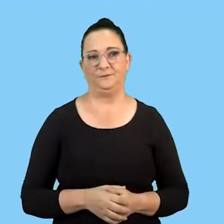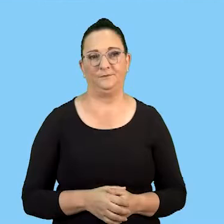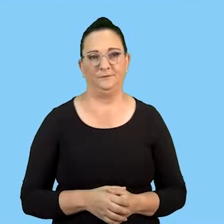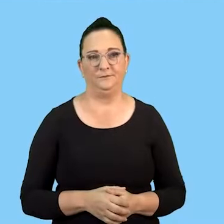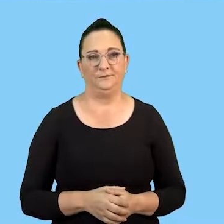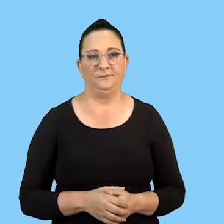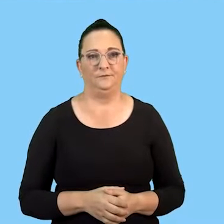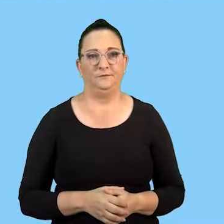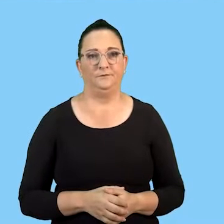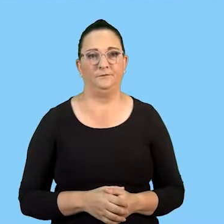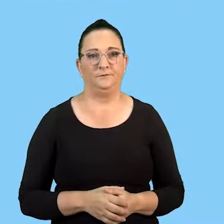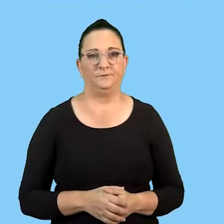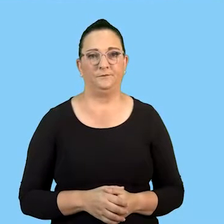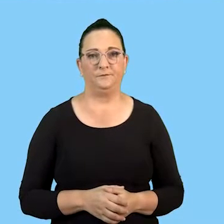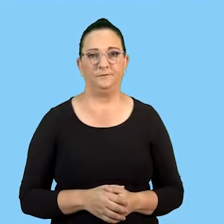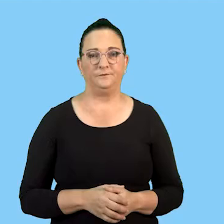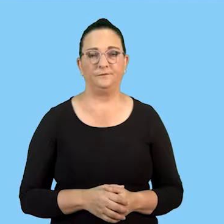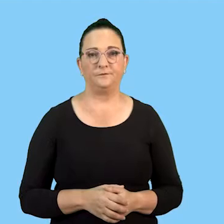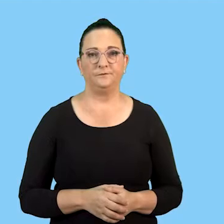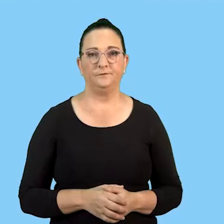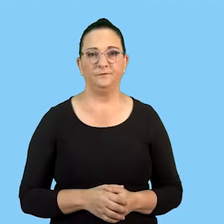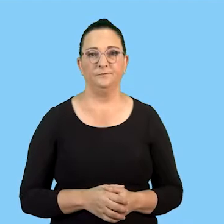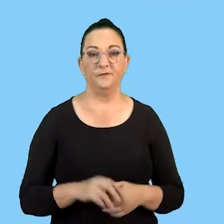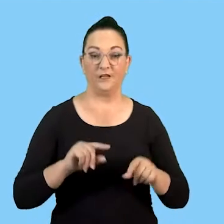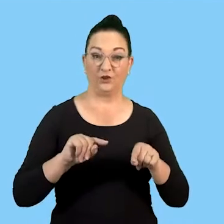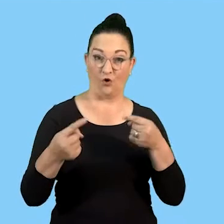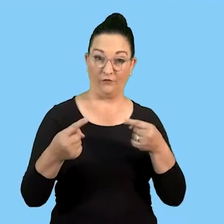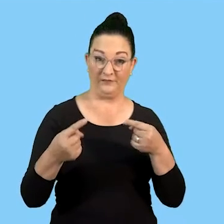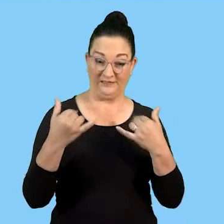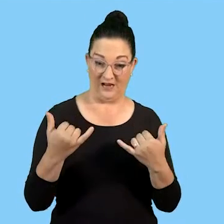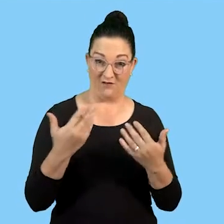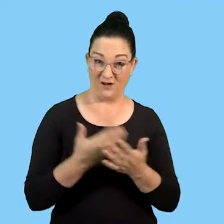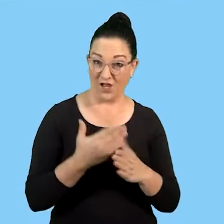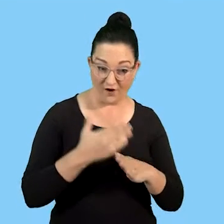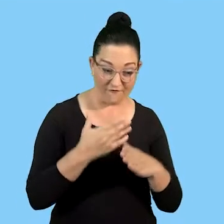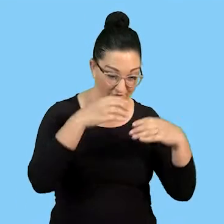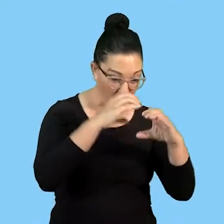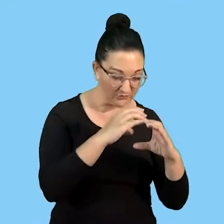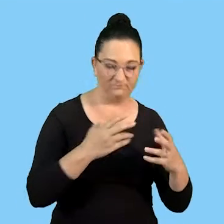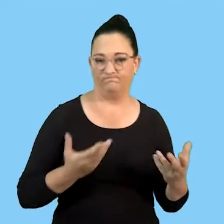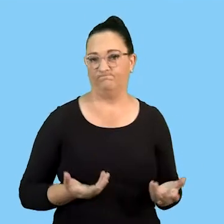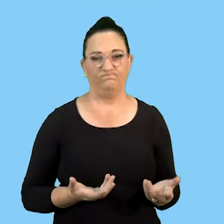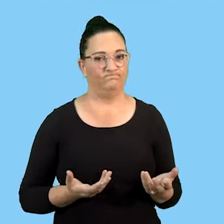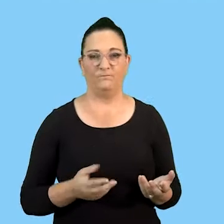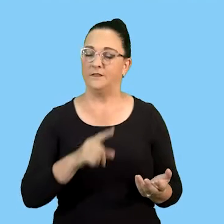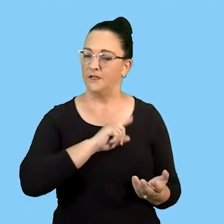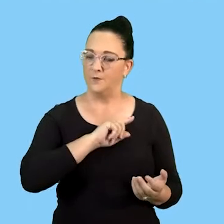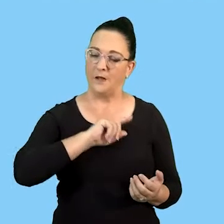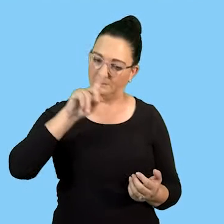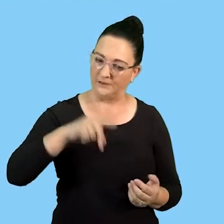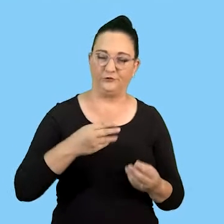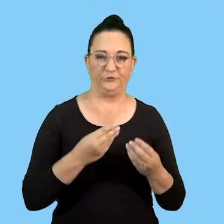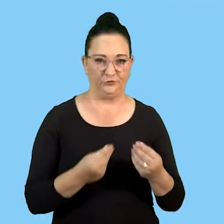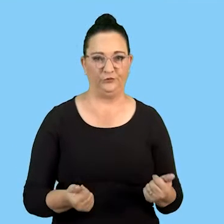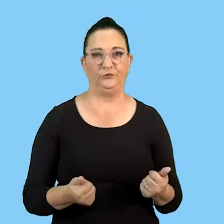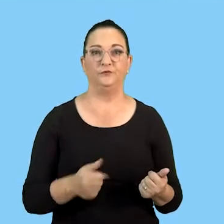just the differences there. Conflict distracts employees from their work and needs to be resolved. Hence